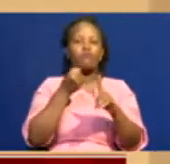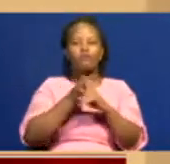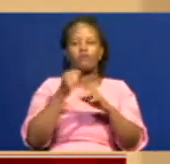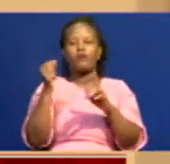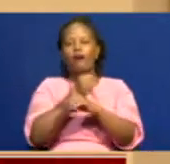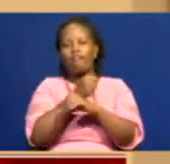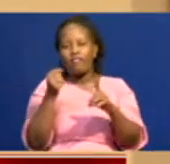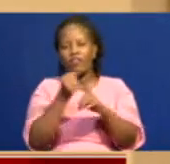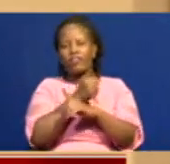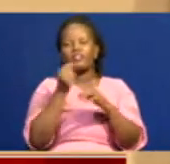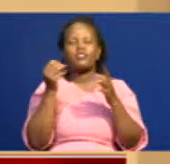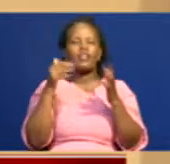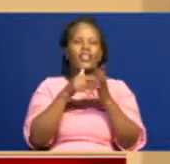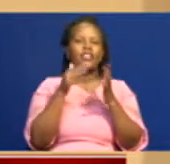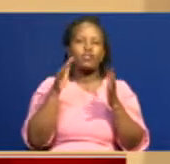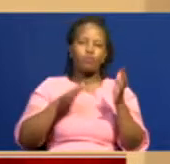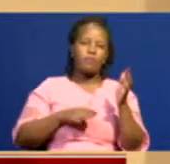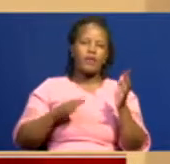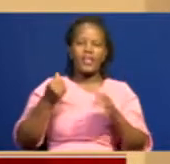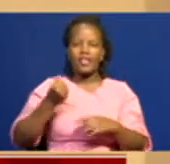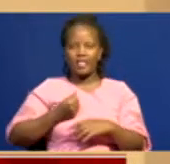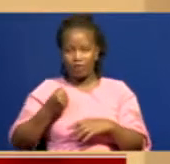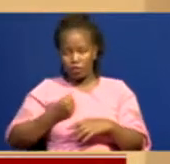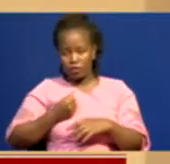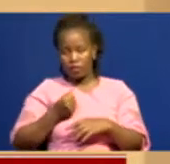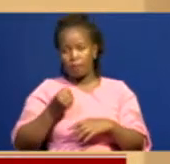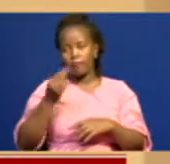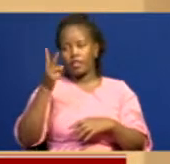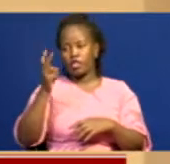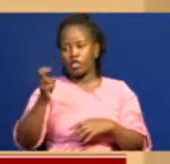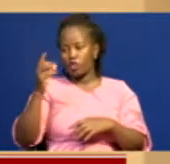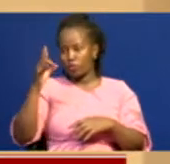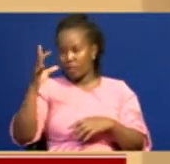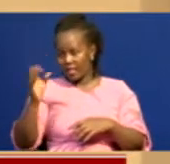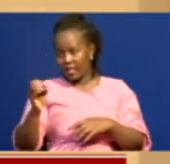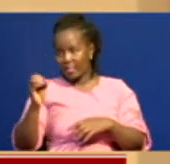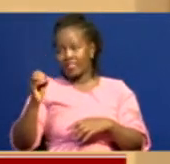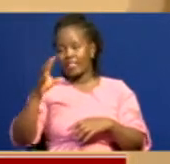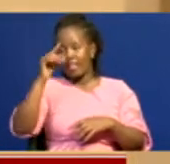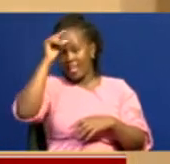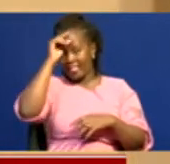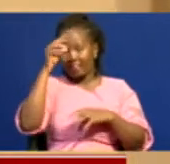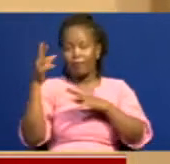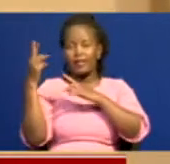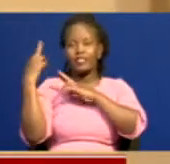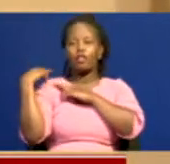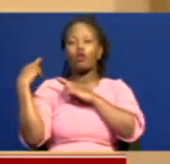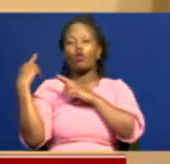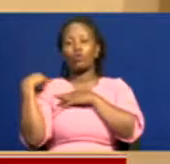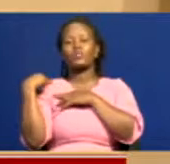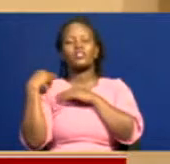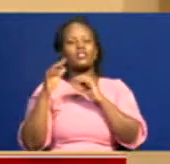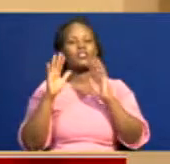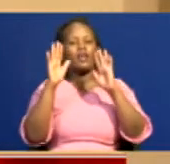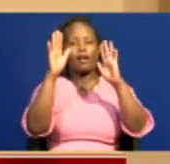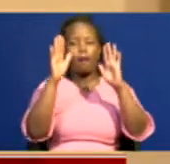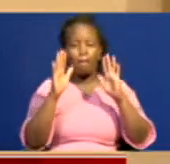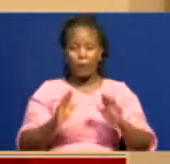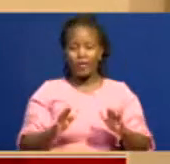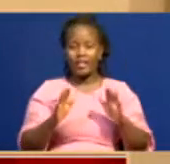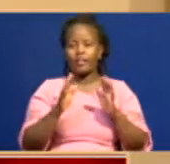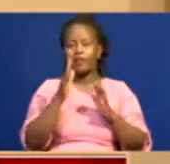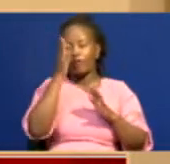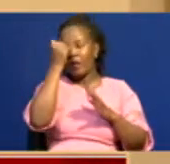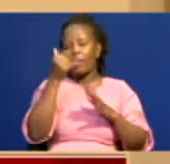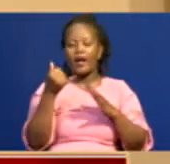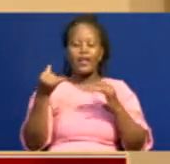including FGMC, by 2030, the role of government agencies is pivotal since they